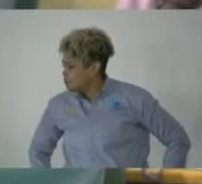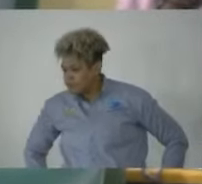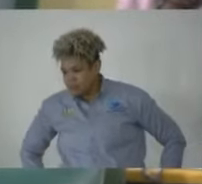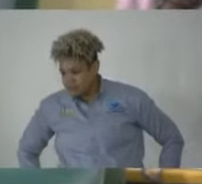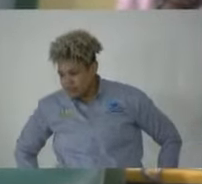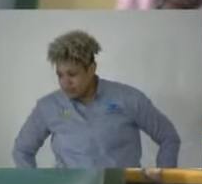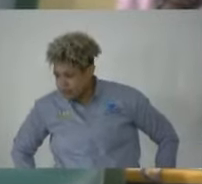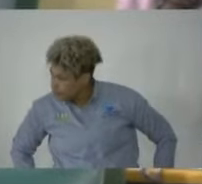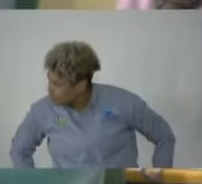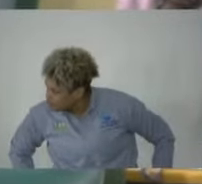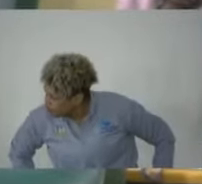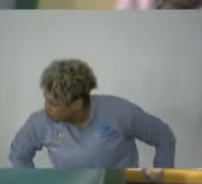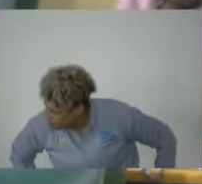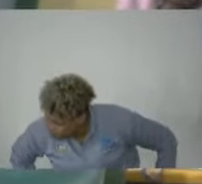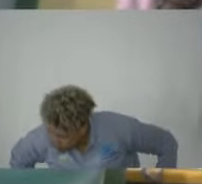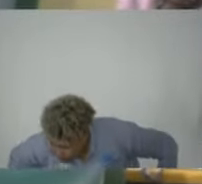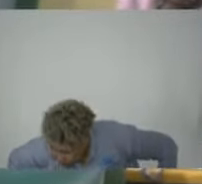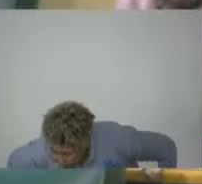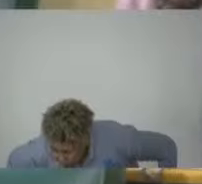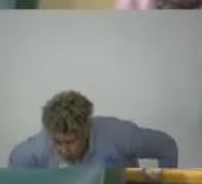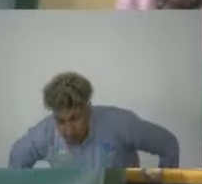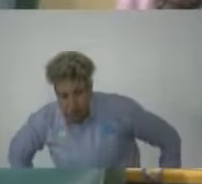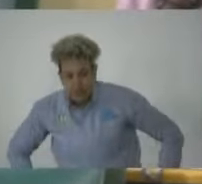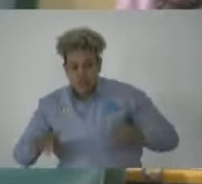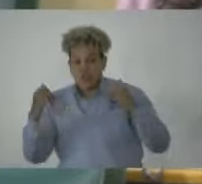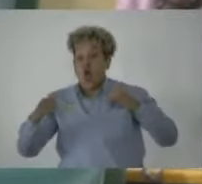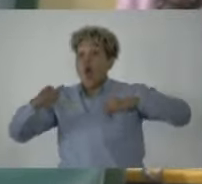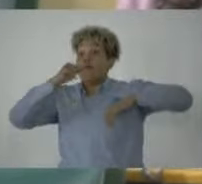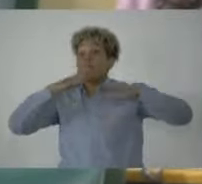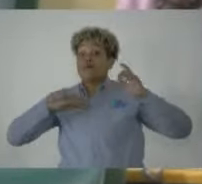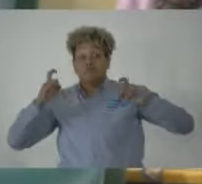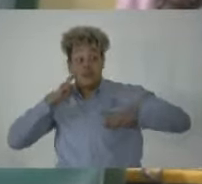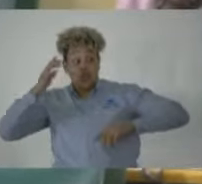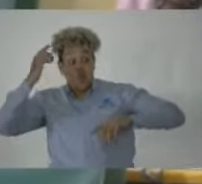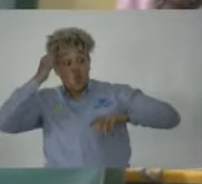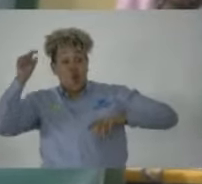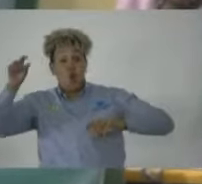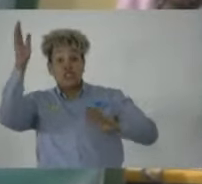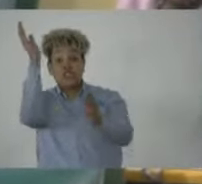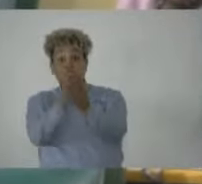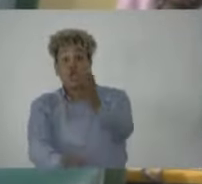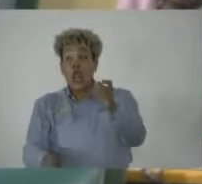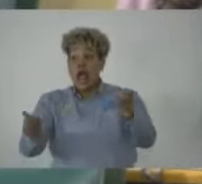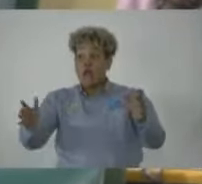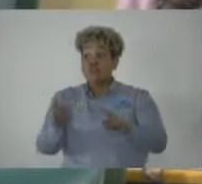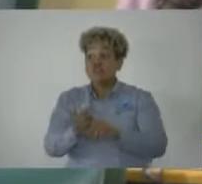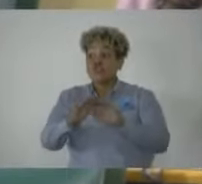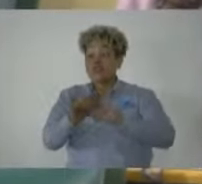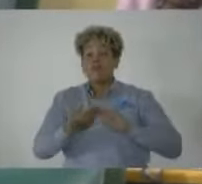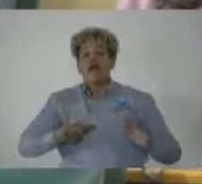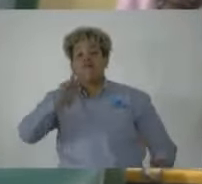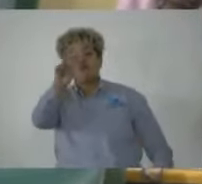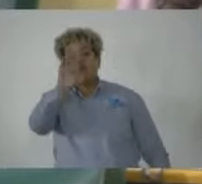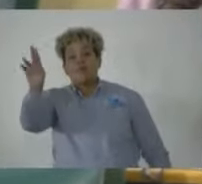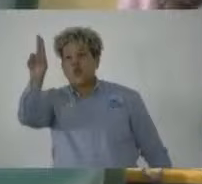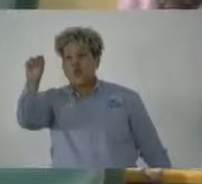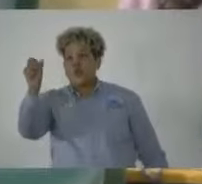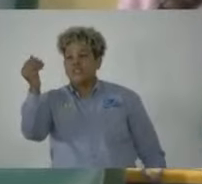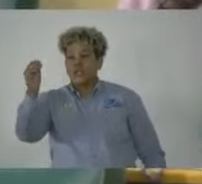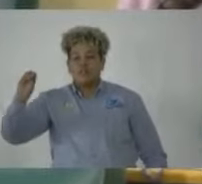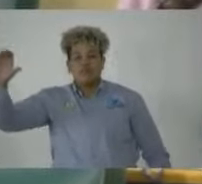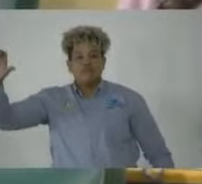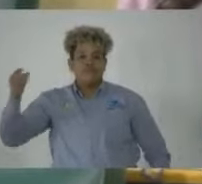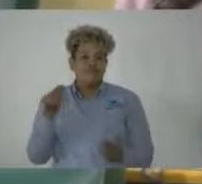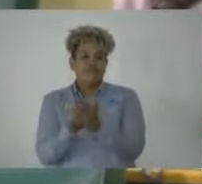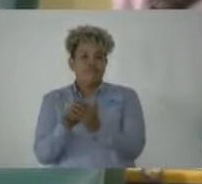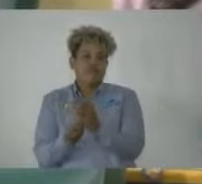Now, Madam Speaker, at the end of the Bruce Golding administration, Jamaica had $2 billion in foreign